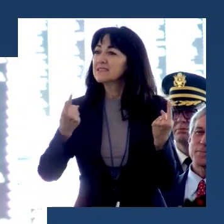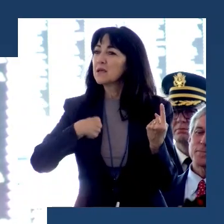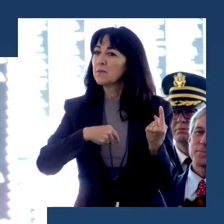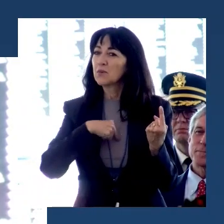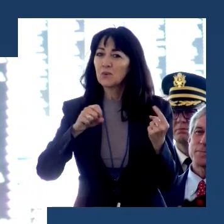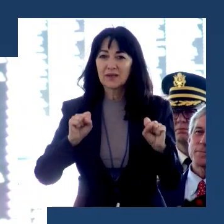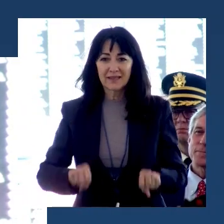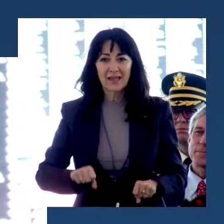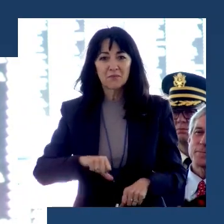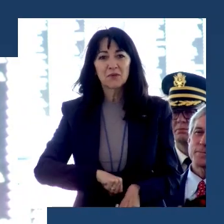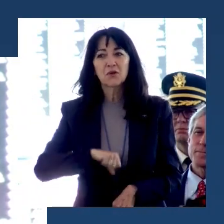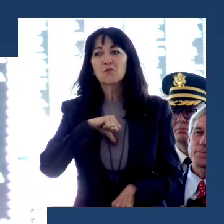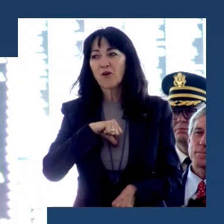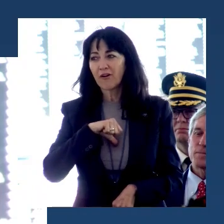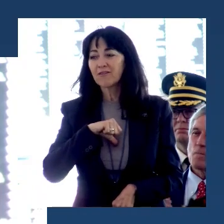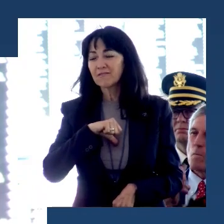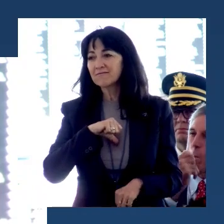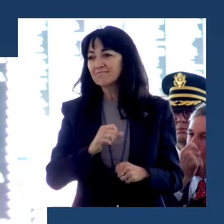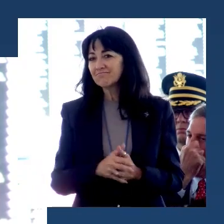enormously proud of.